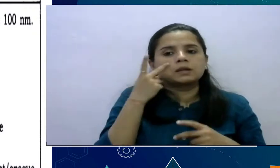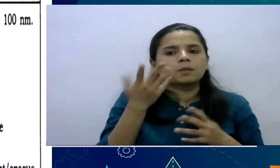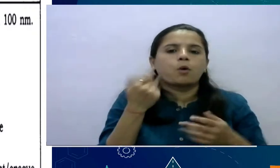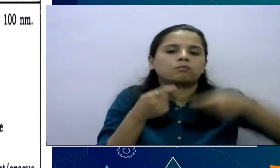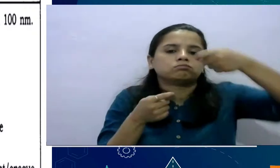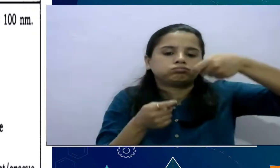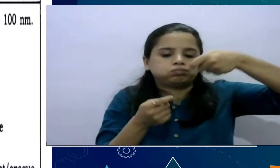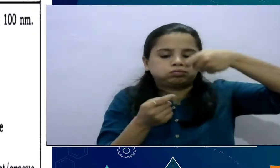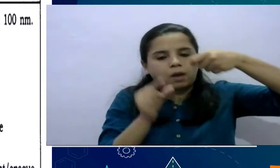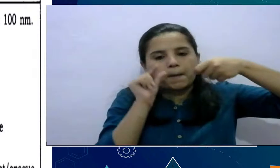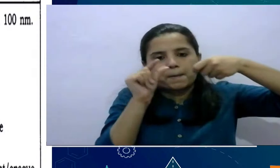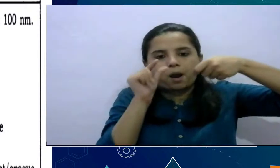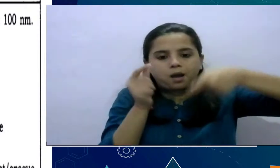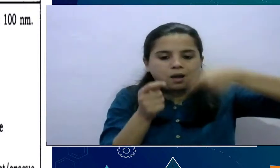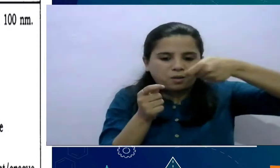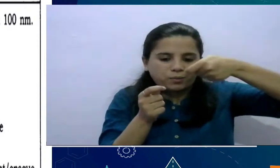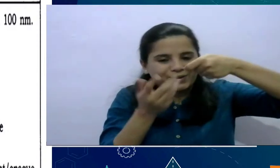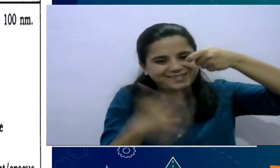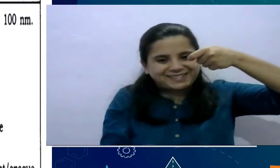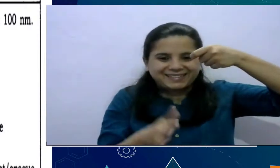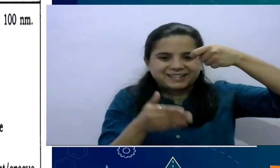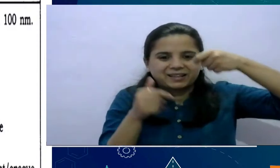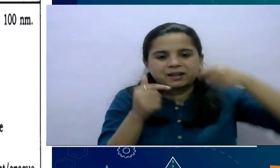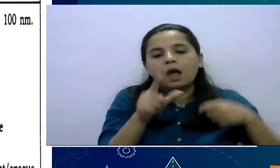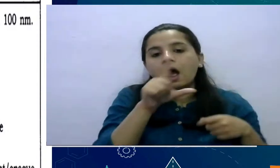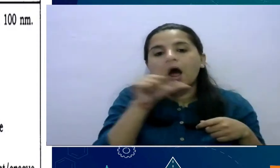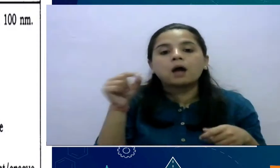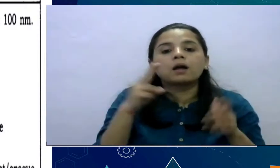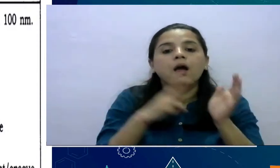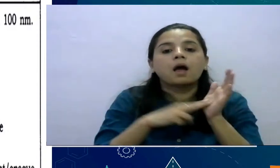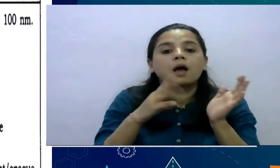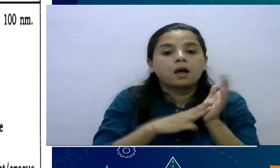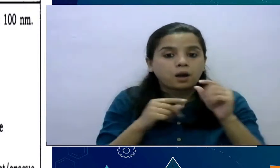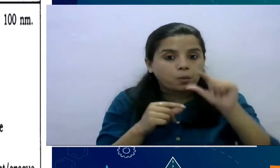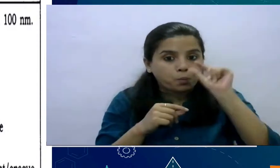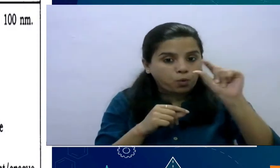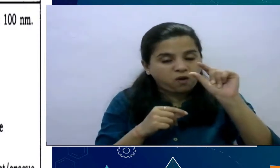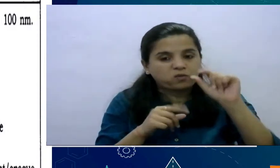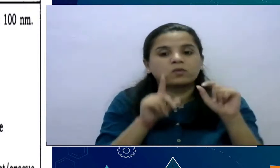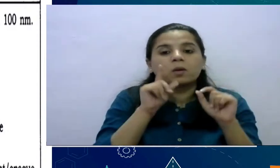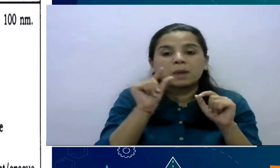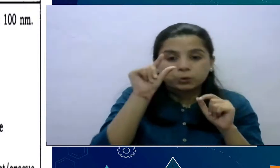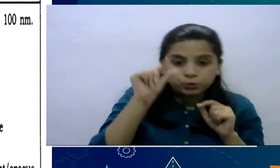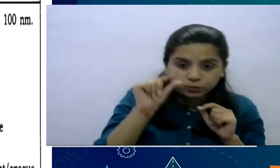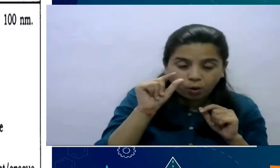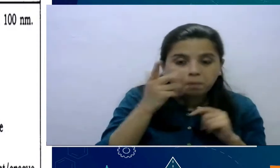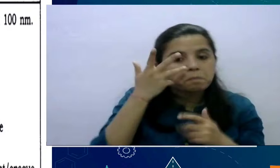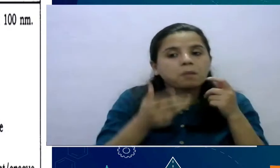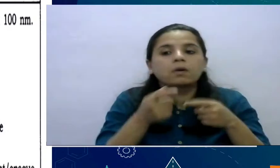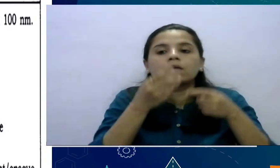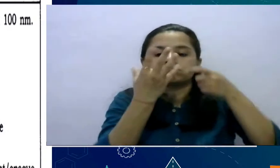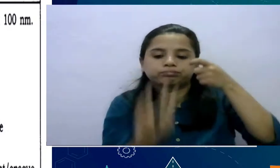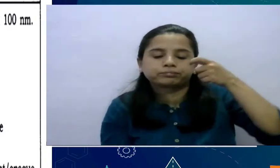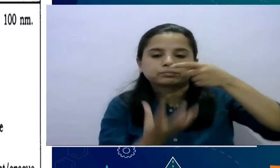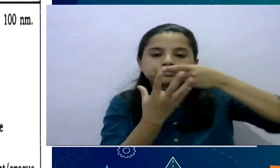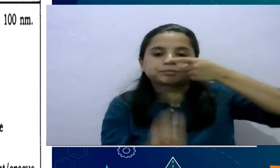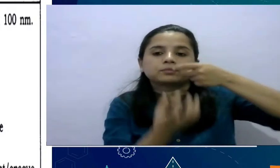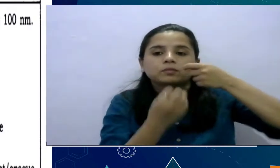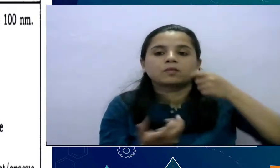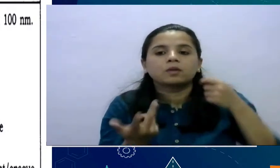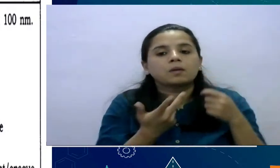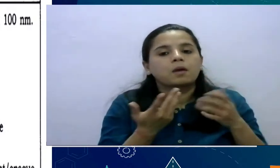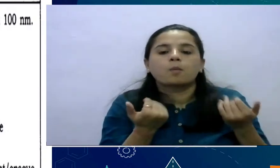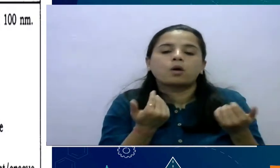the larger particles which were greater than 100 nanometers. All right. Beyond that, if it was smaller than that, then that can also sneak